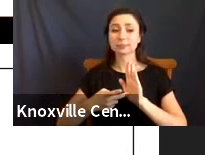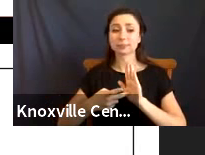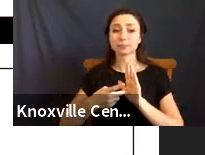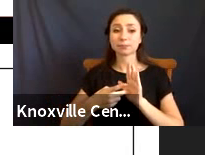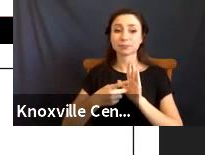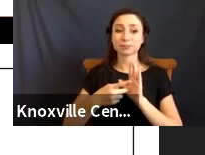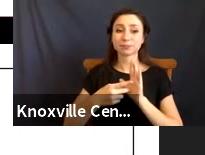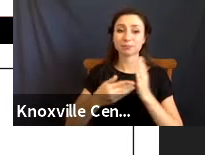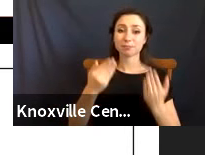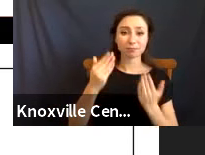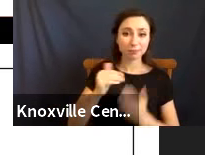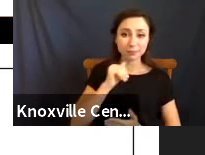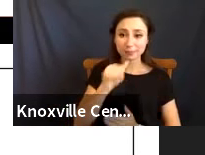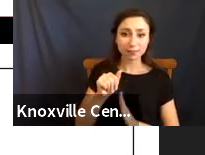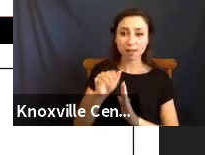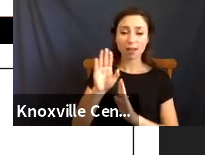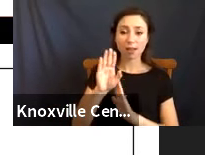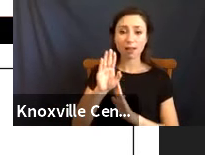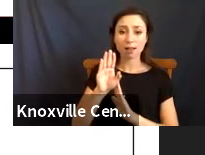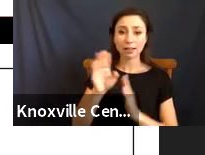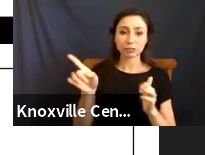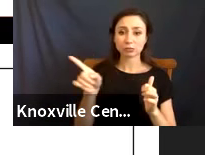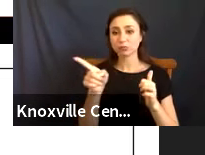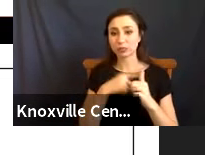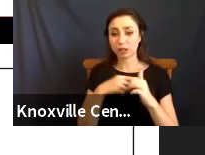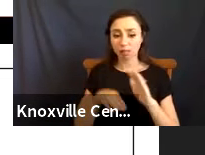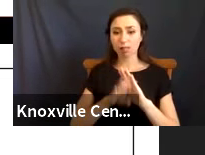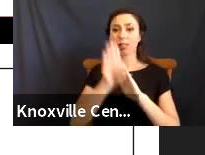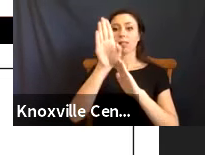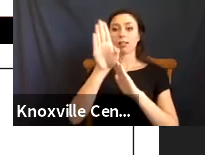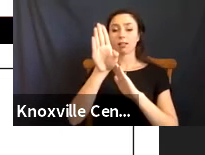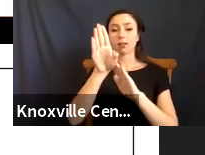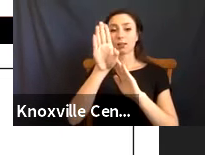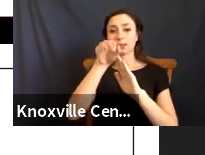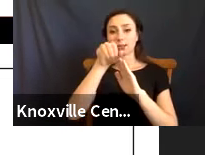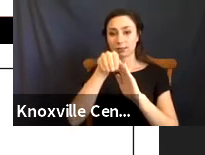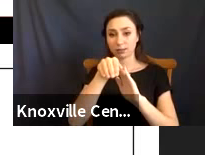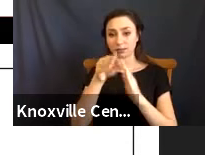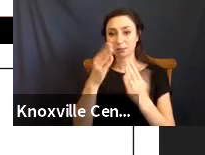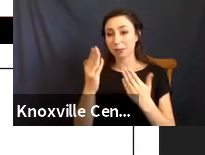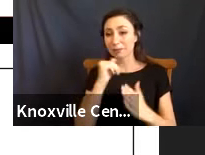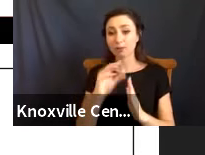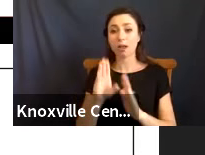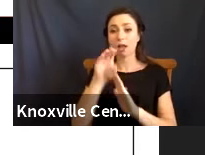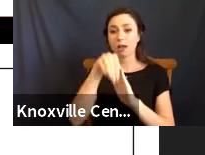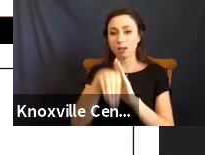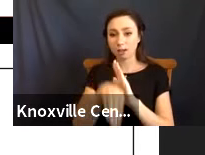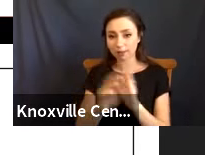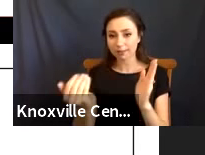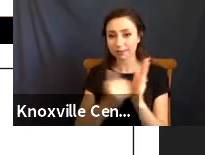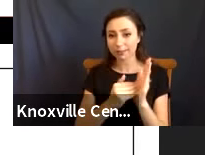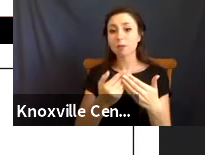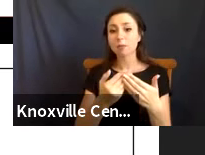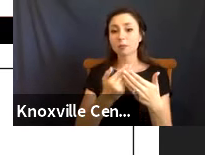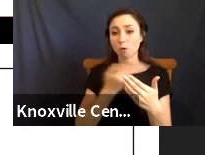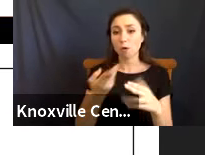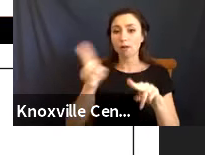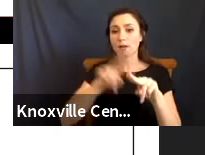come down from your first spike before you potentially incur another